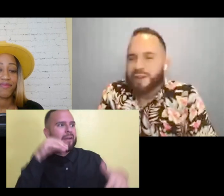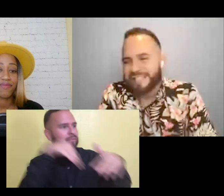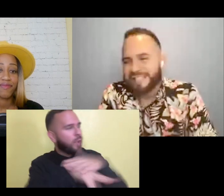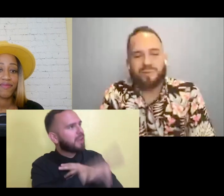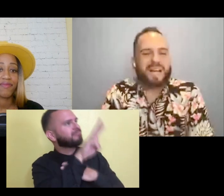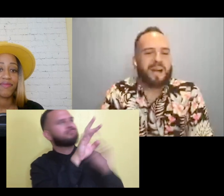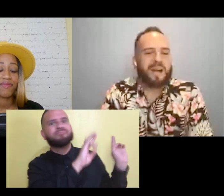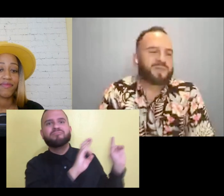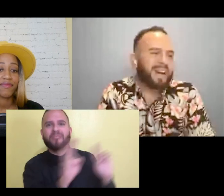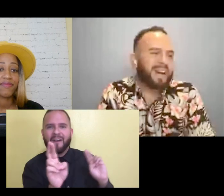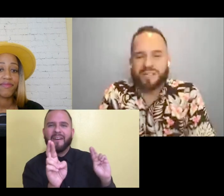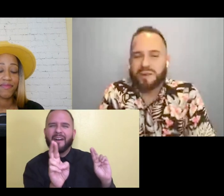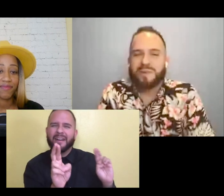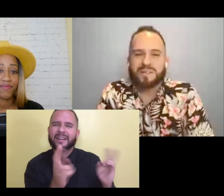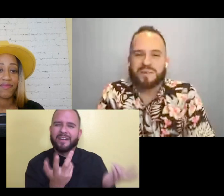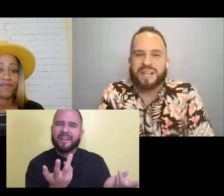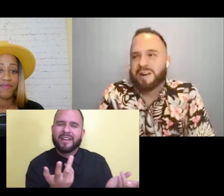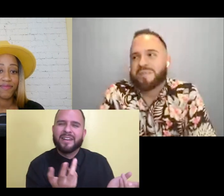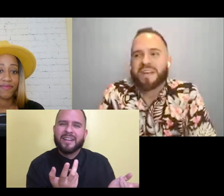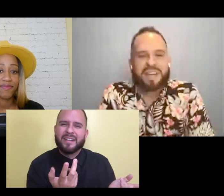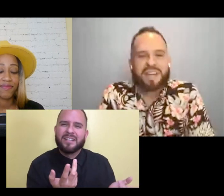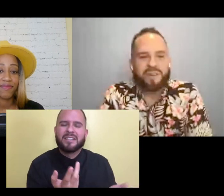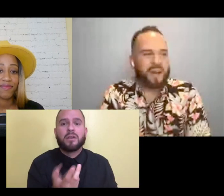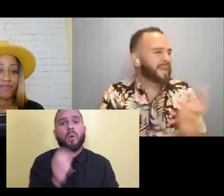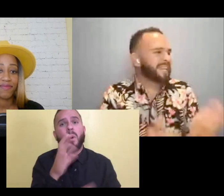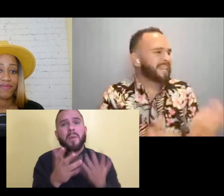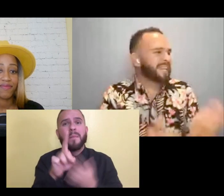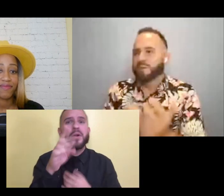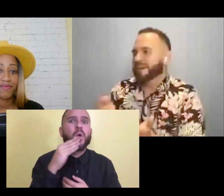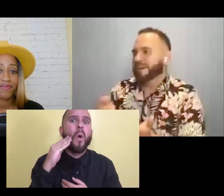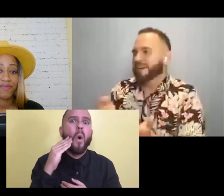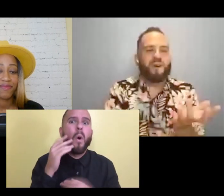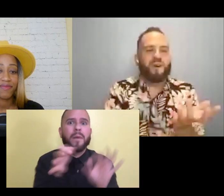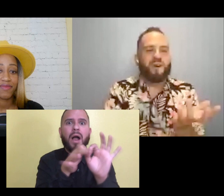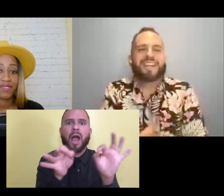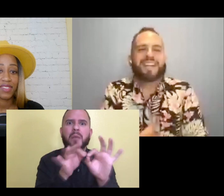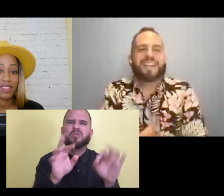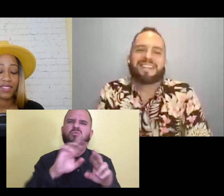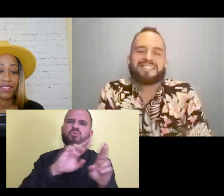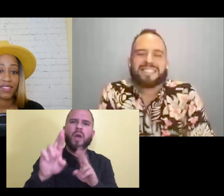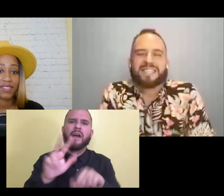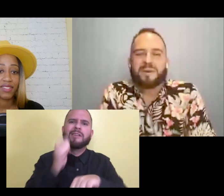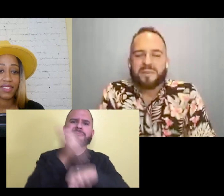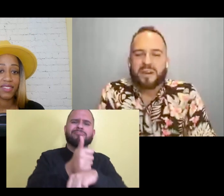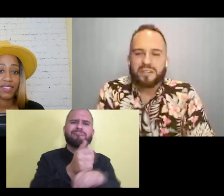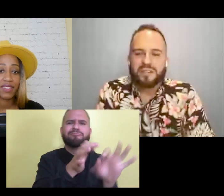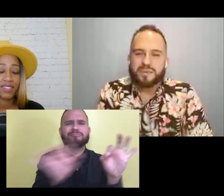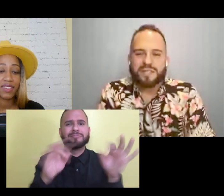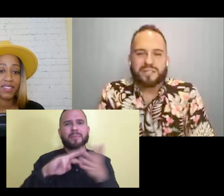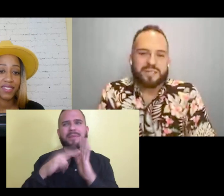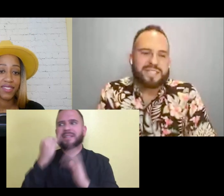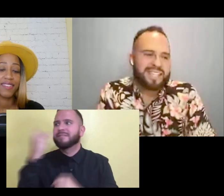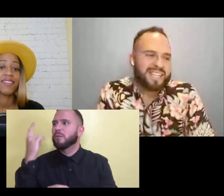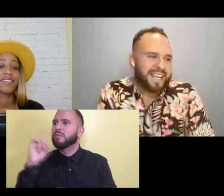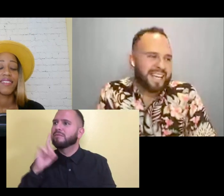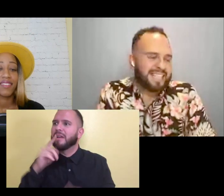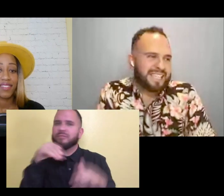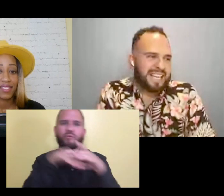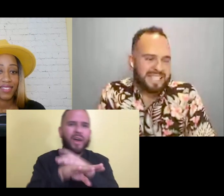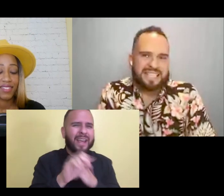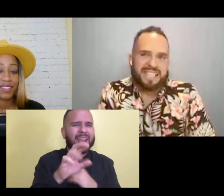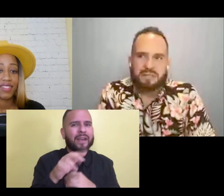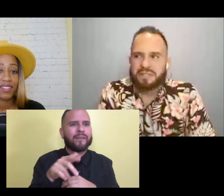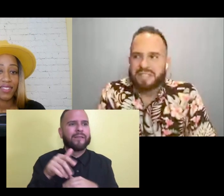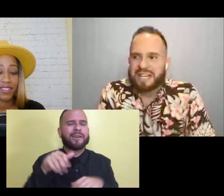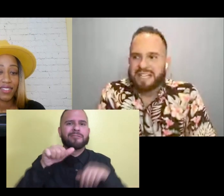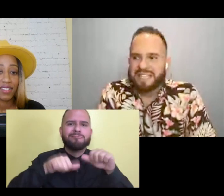if a deaf person happens to walk into your placement time, you don't got to make it this whole big, like, oh man. So there are little things we could do. And I think,